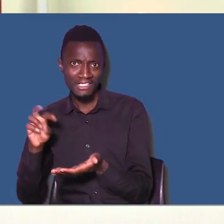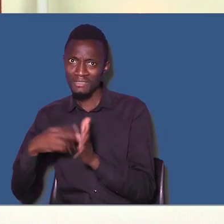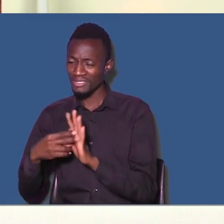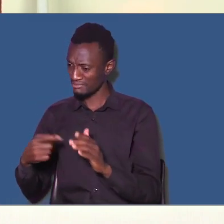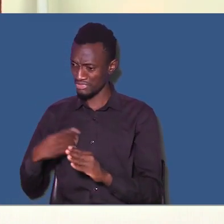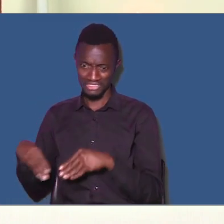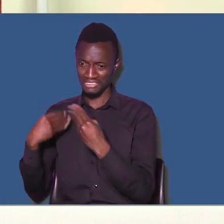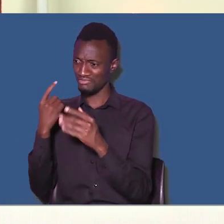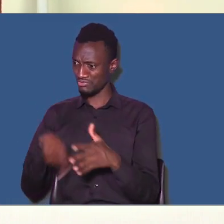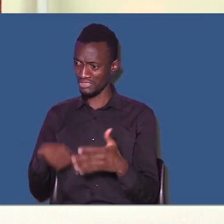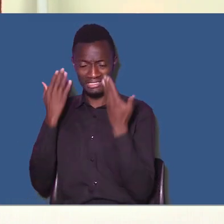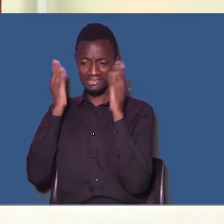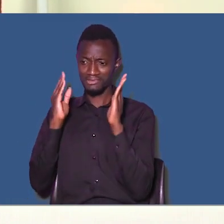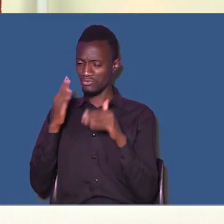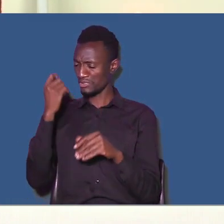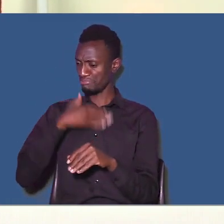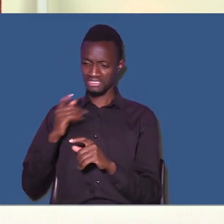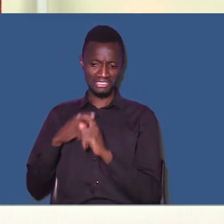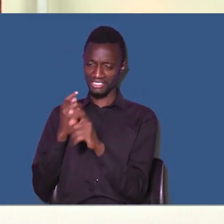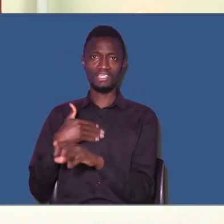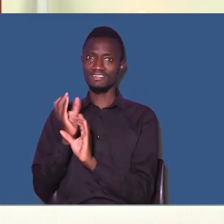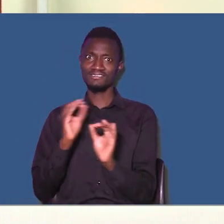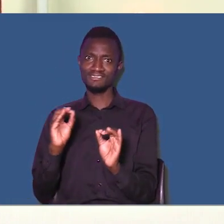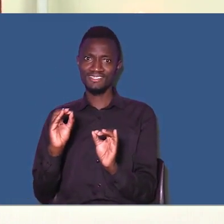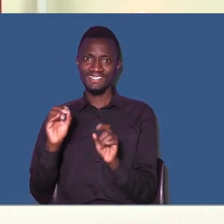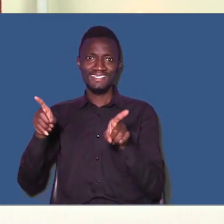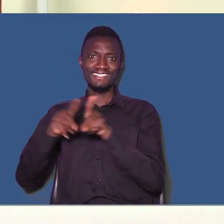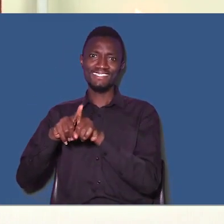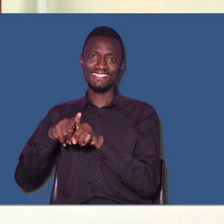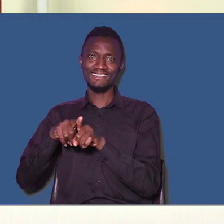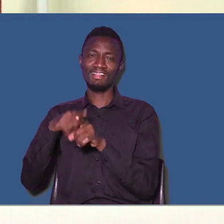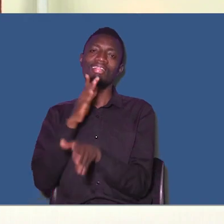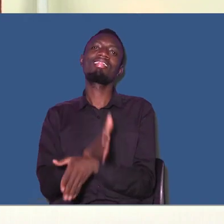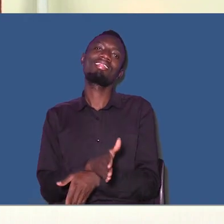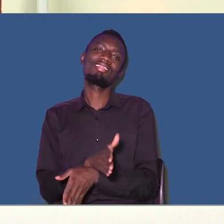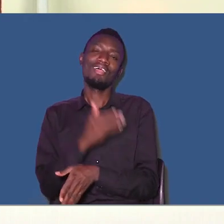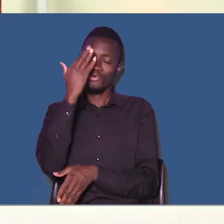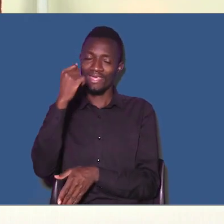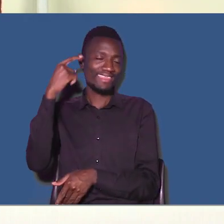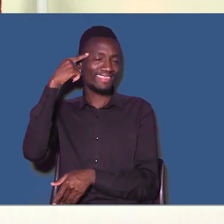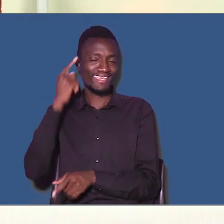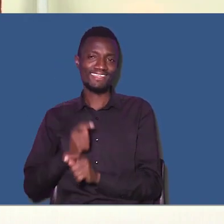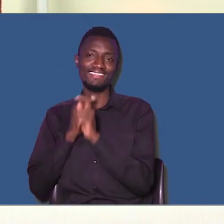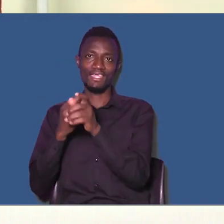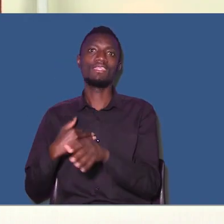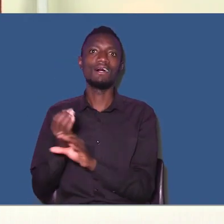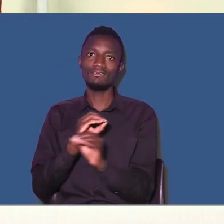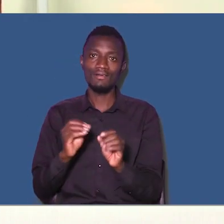nothing to offer anyone and therefore don't even serve anybody or anything. But Peter